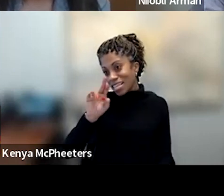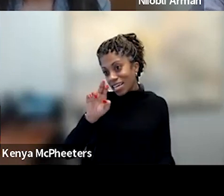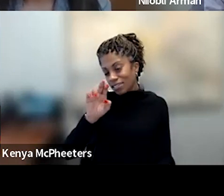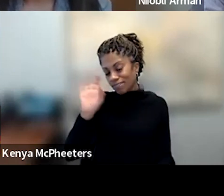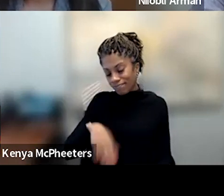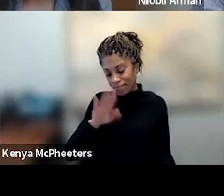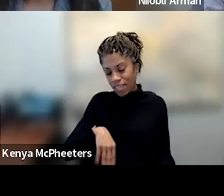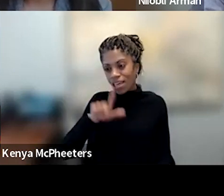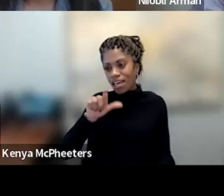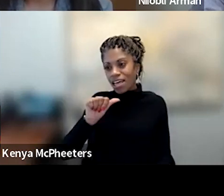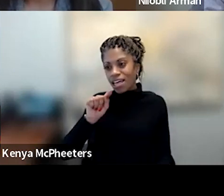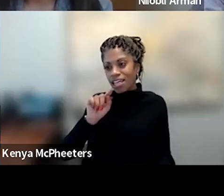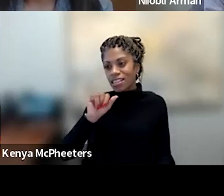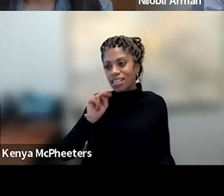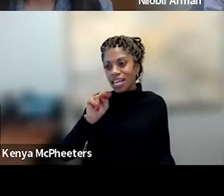and